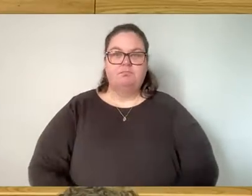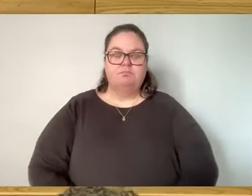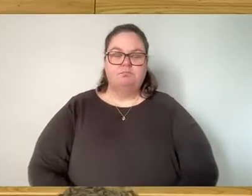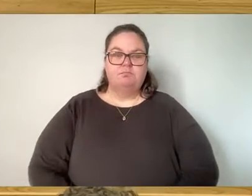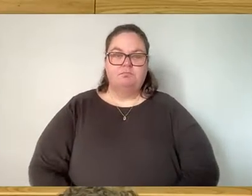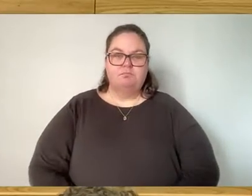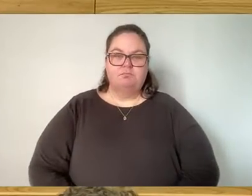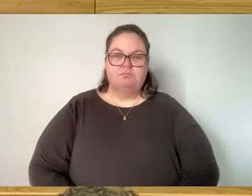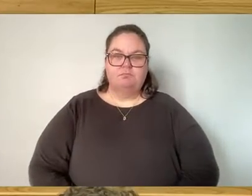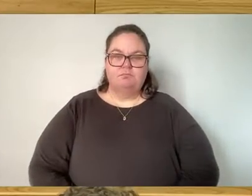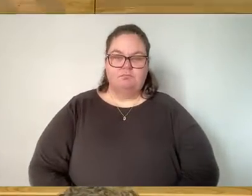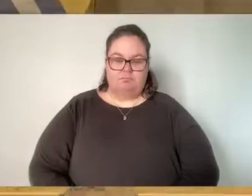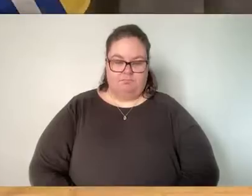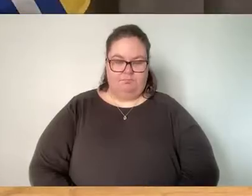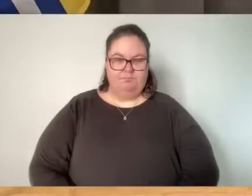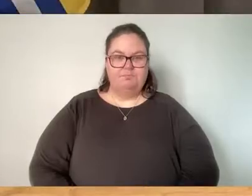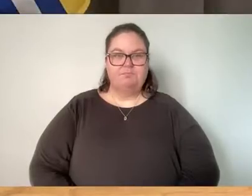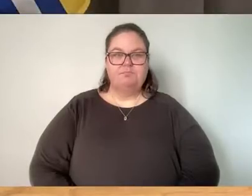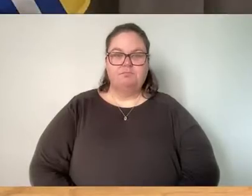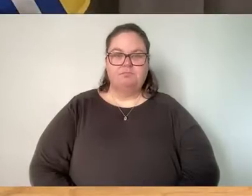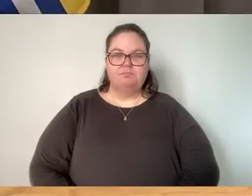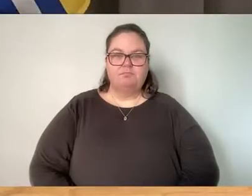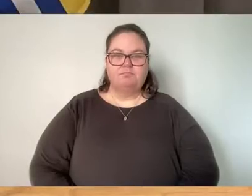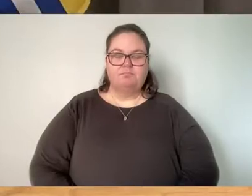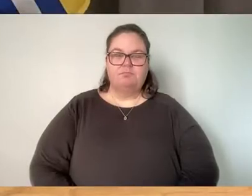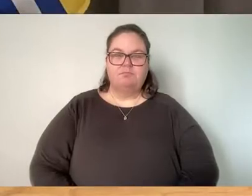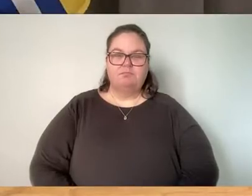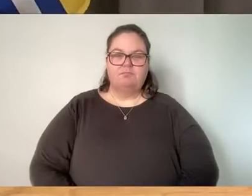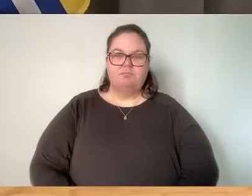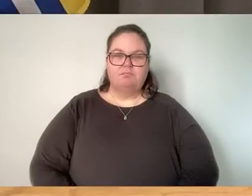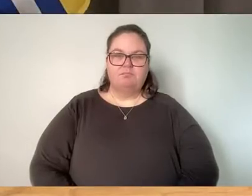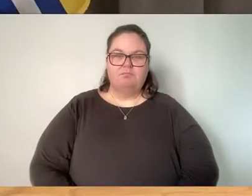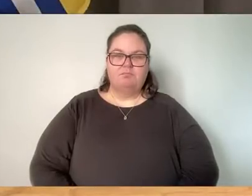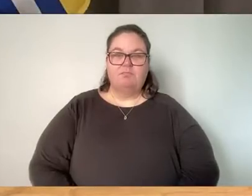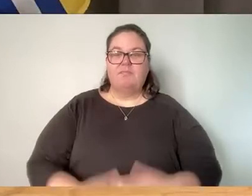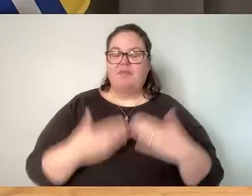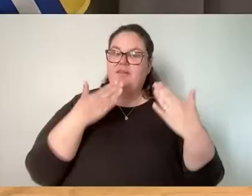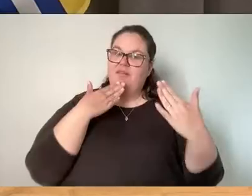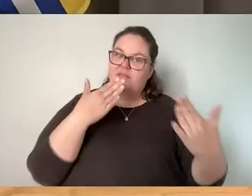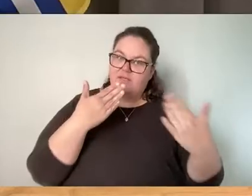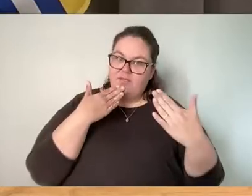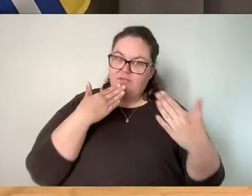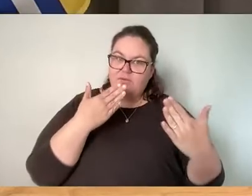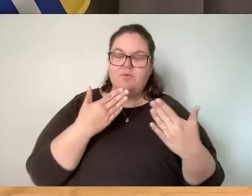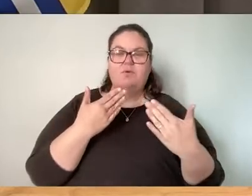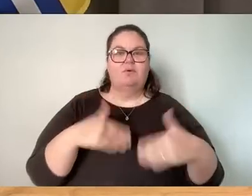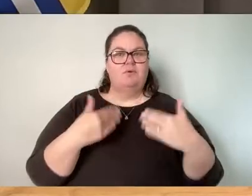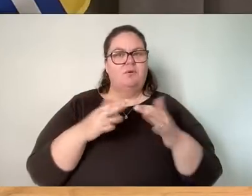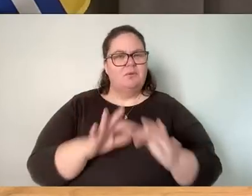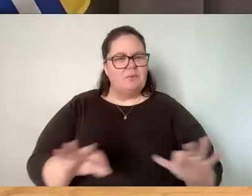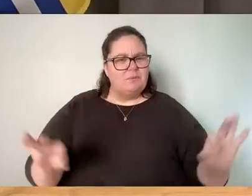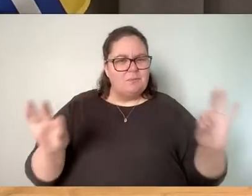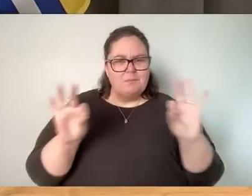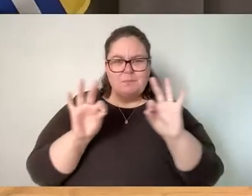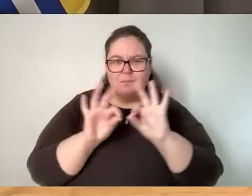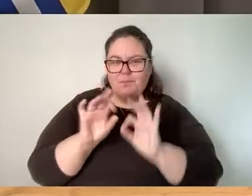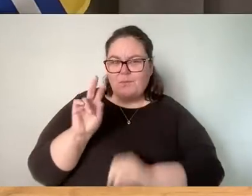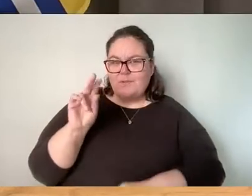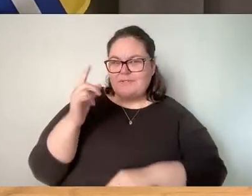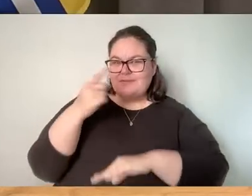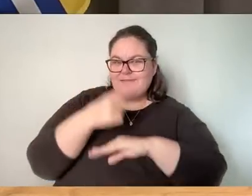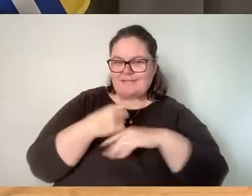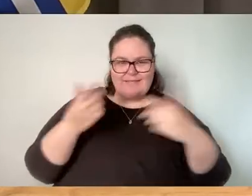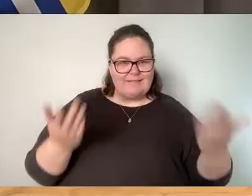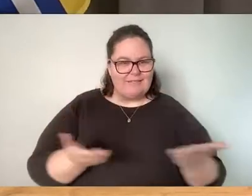Matin à vous tous. Thank you all for today. This is a very important day for New Brunswickers. Merci à vous